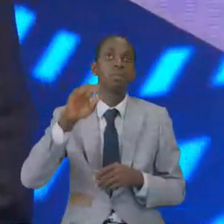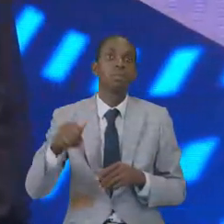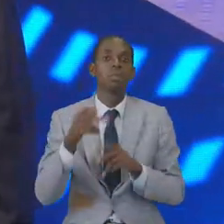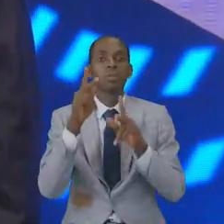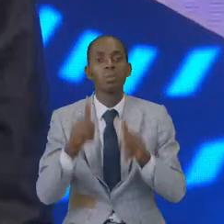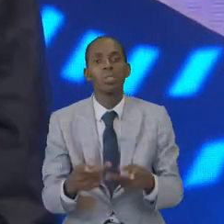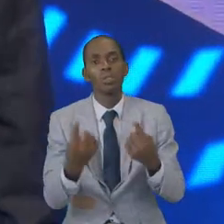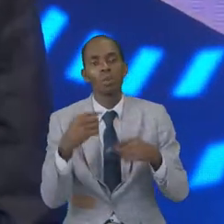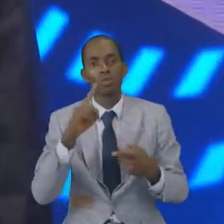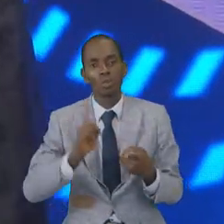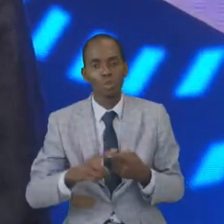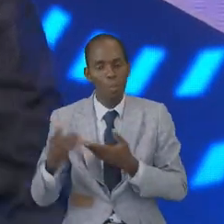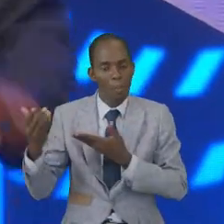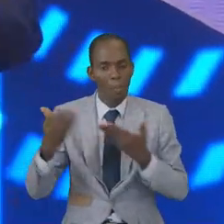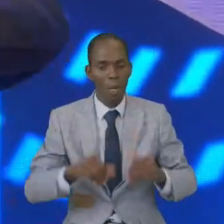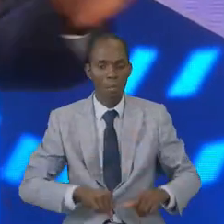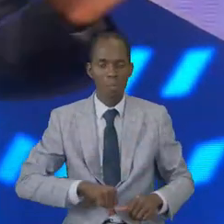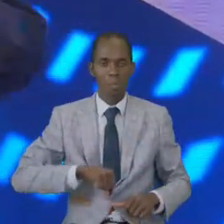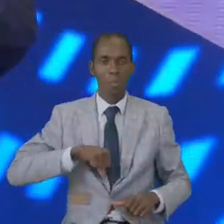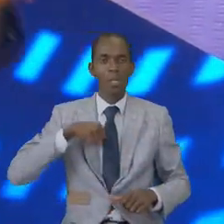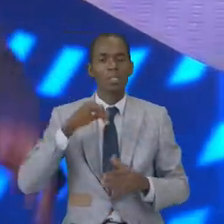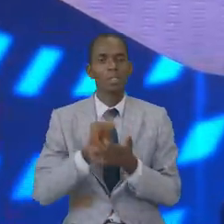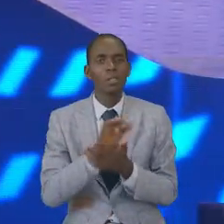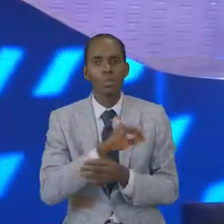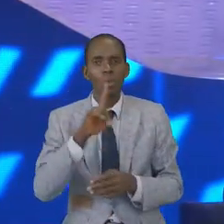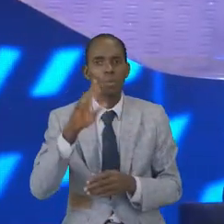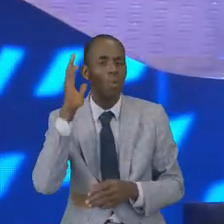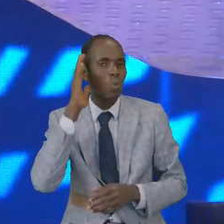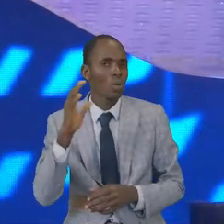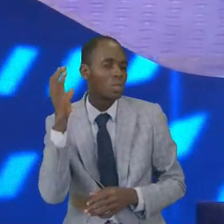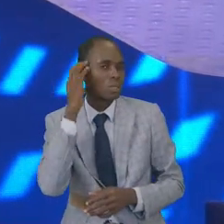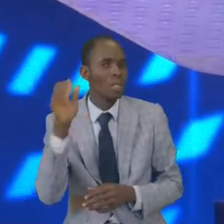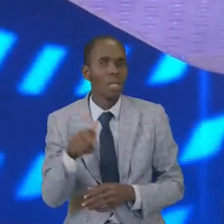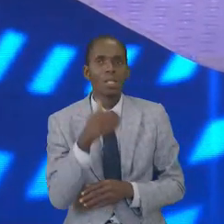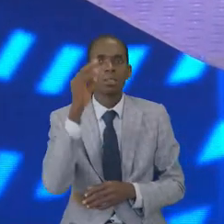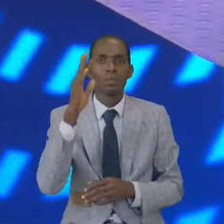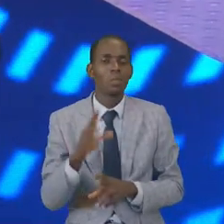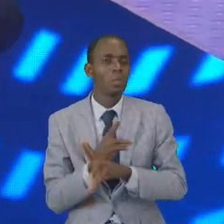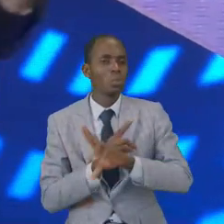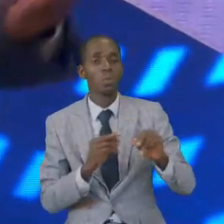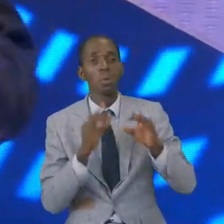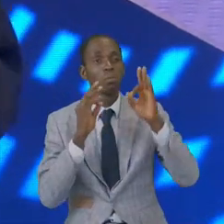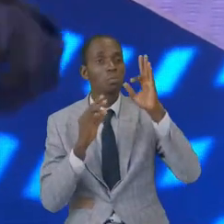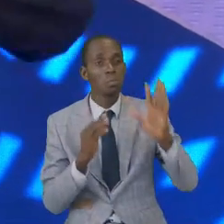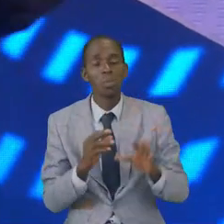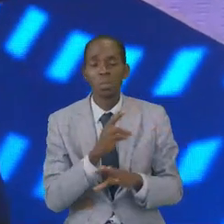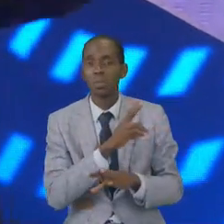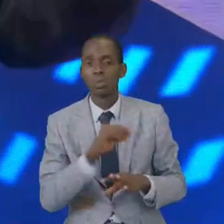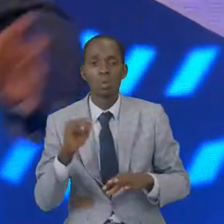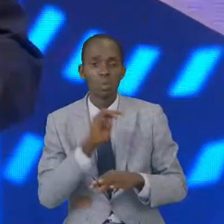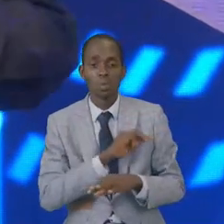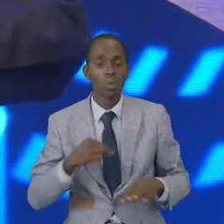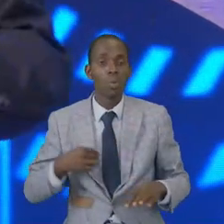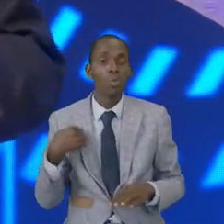to sow pride, that nobody is going to listen to any pastor, no pastor, no member, we're all